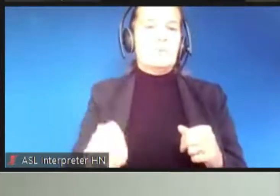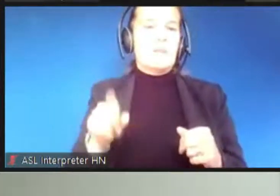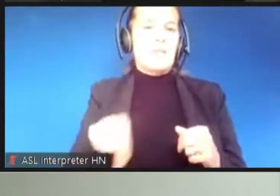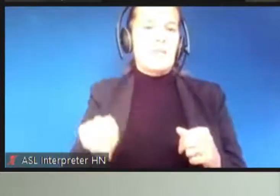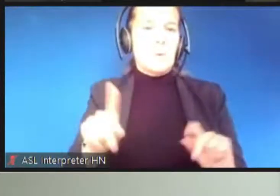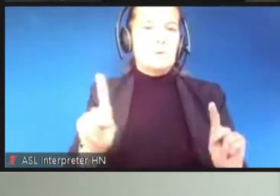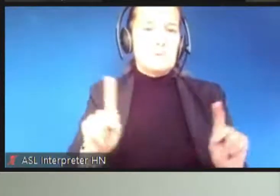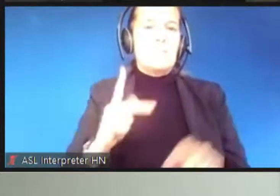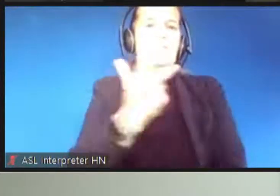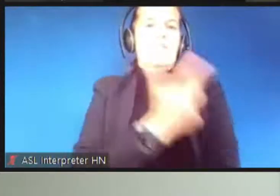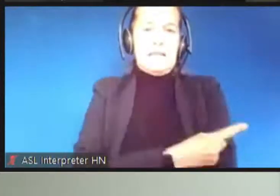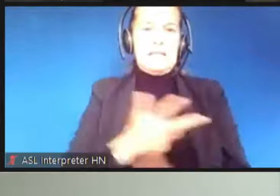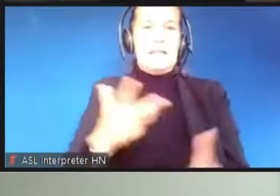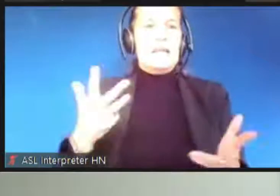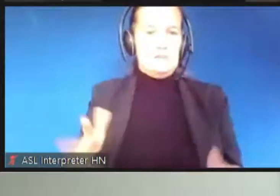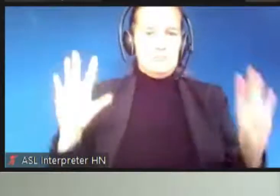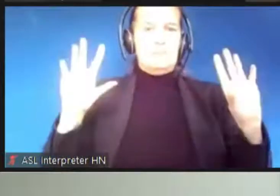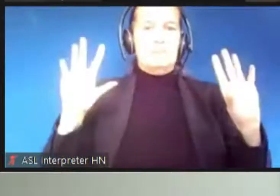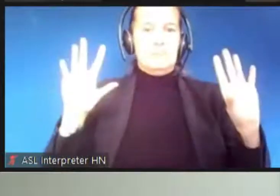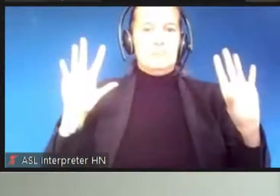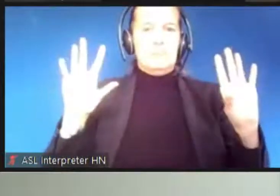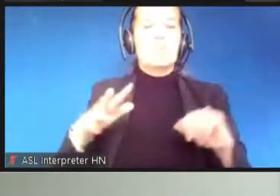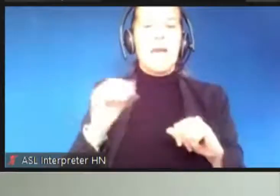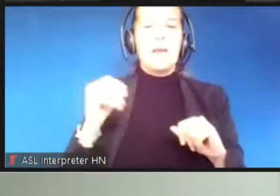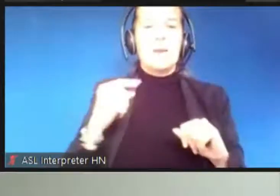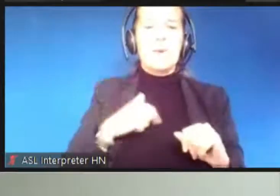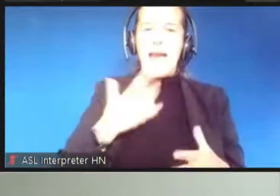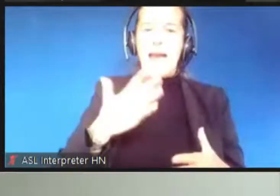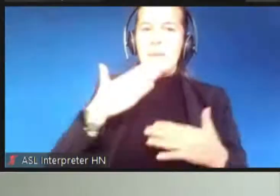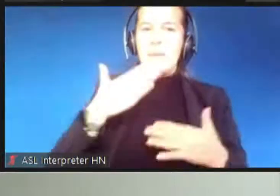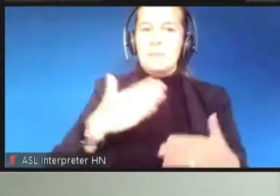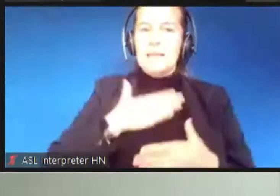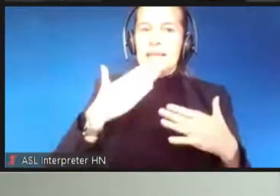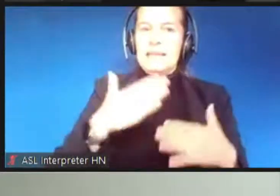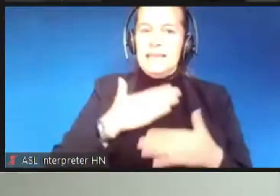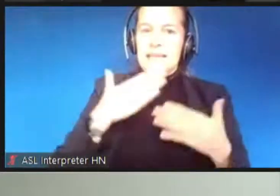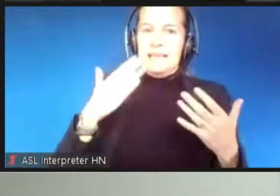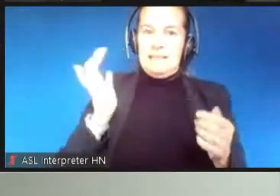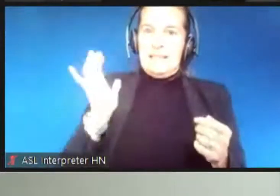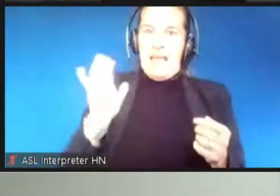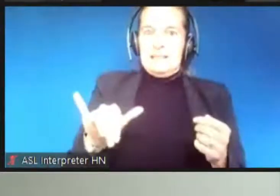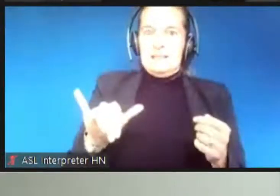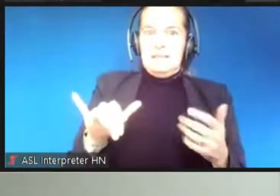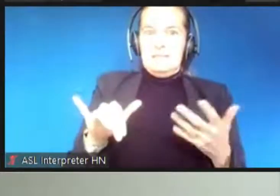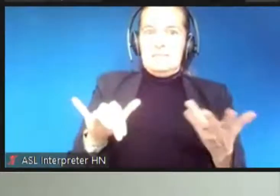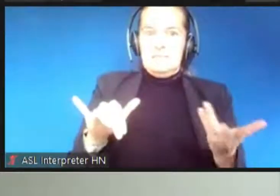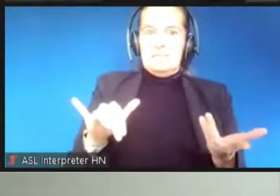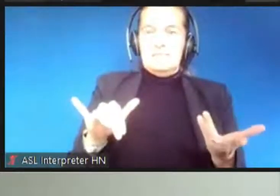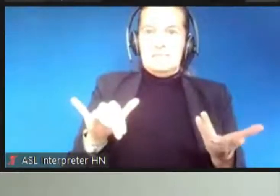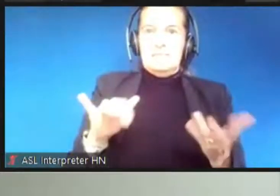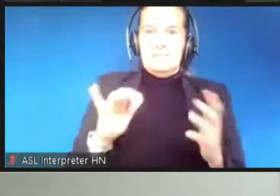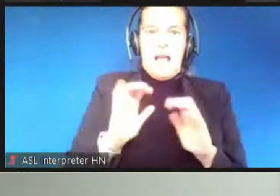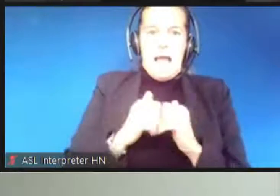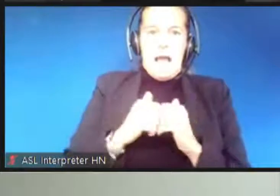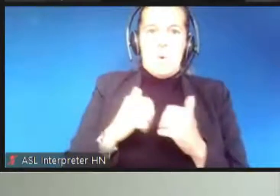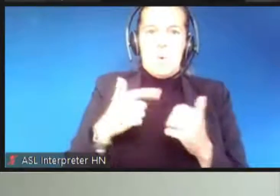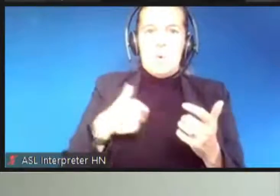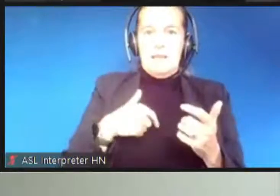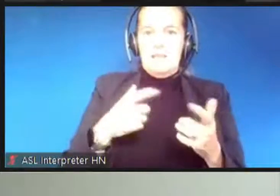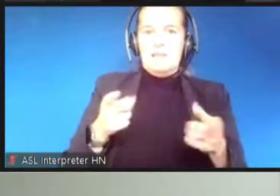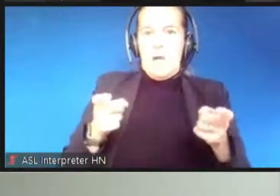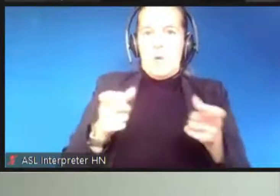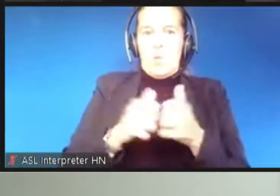vaccinated, and we're very happy that that is how we have dealt with our